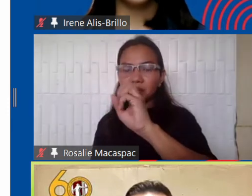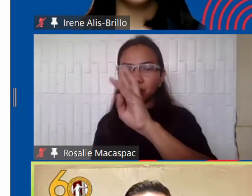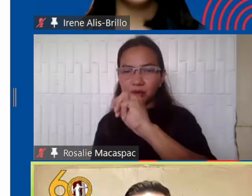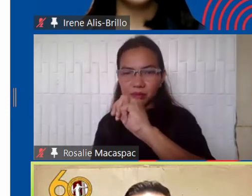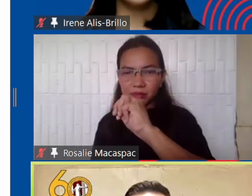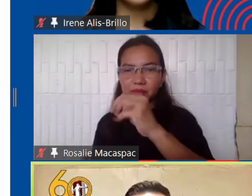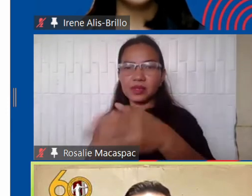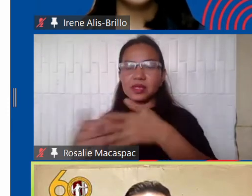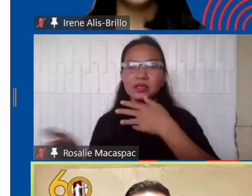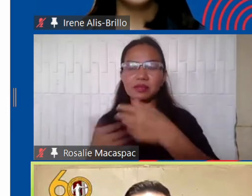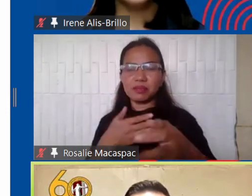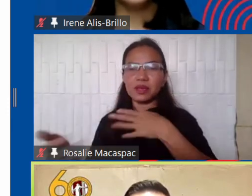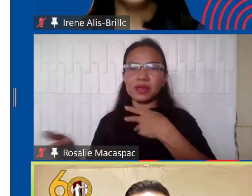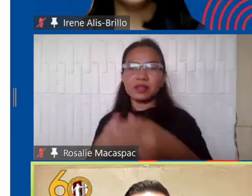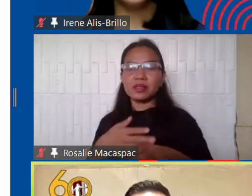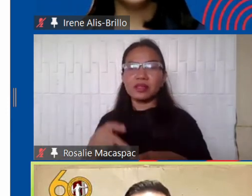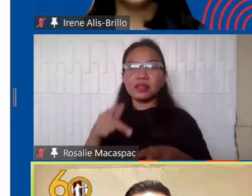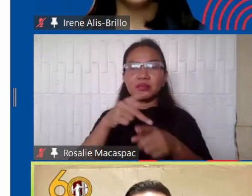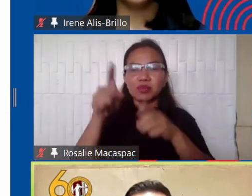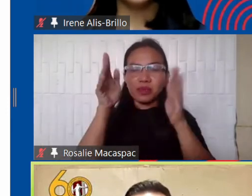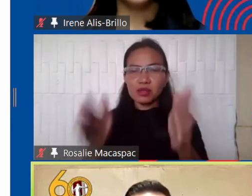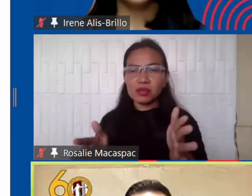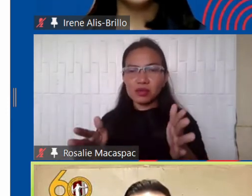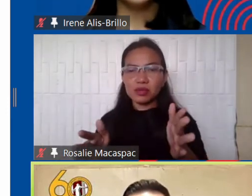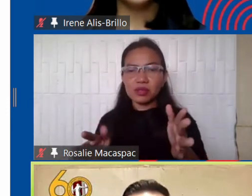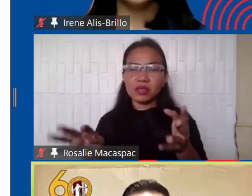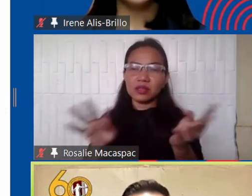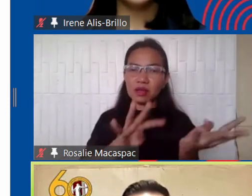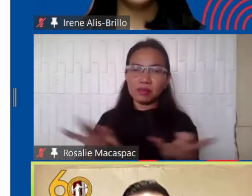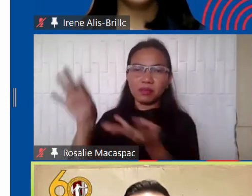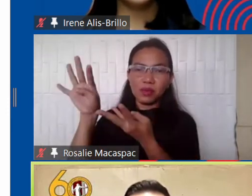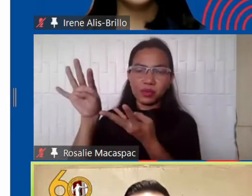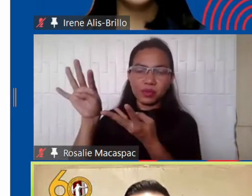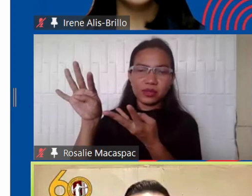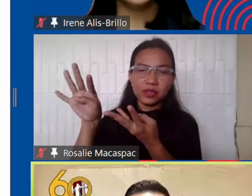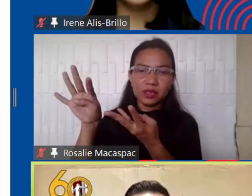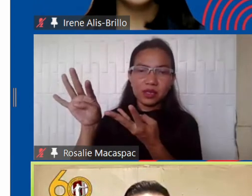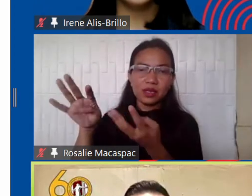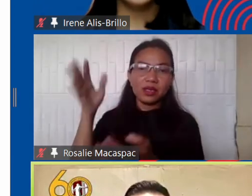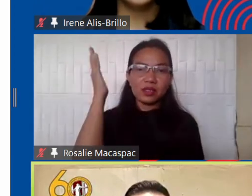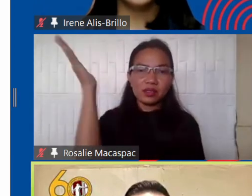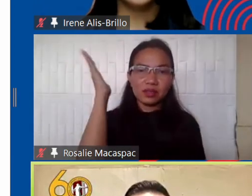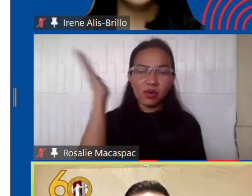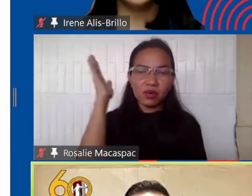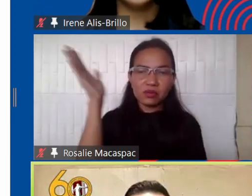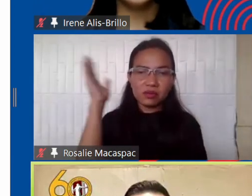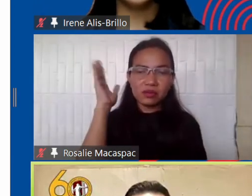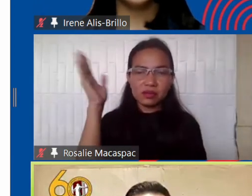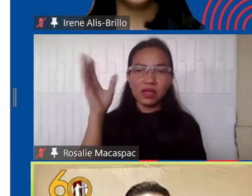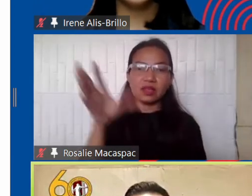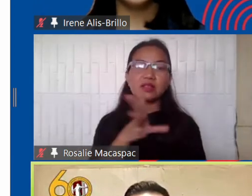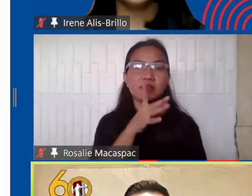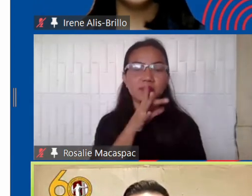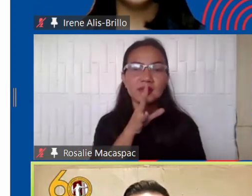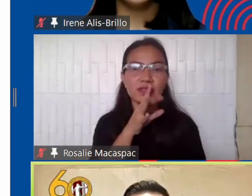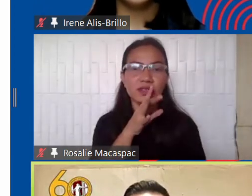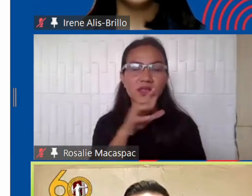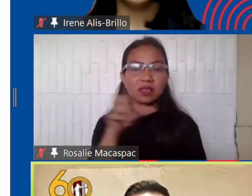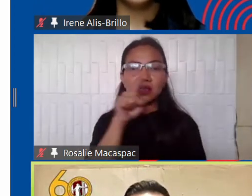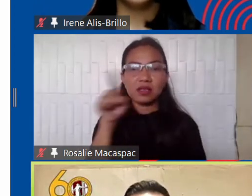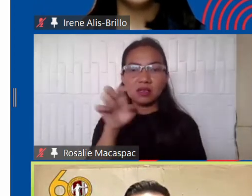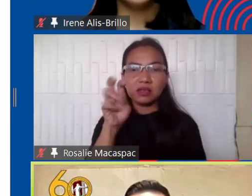professors or academics that upload their lectures or their talks in Zenodo because that